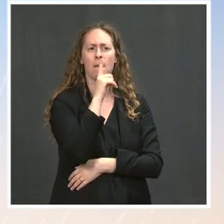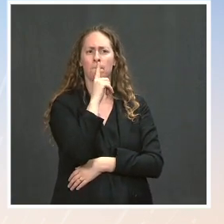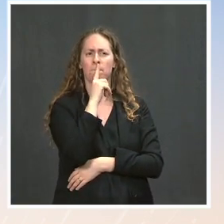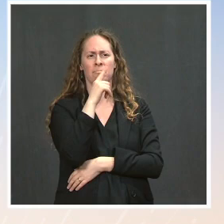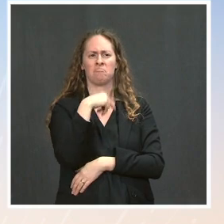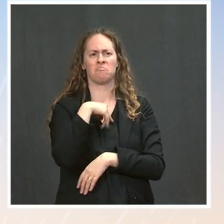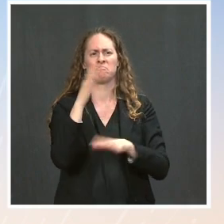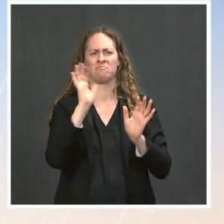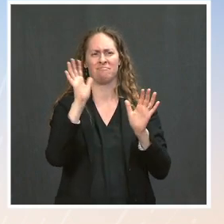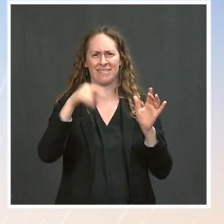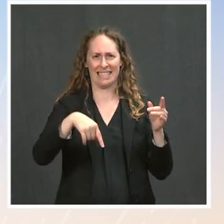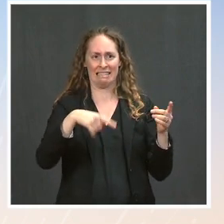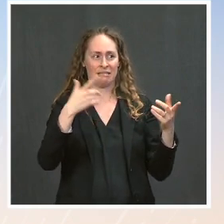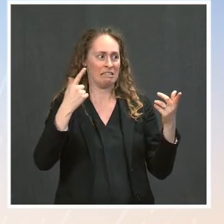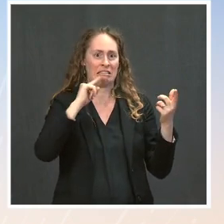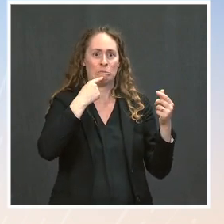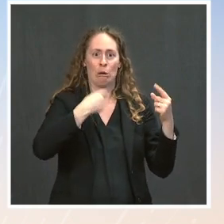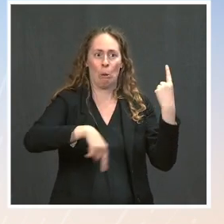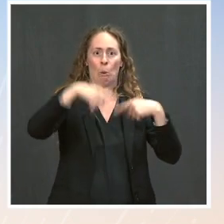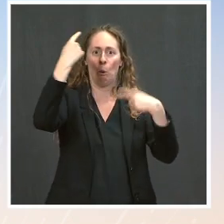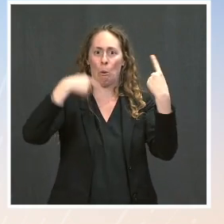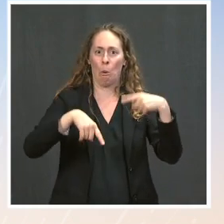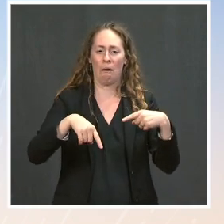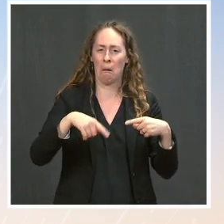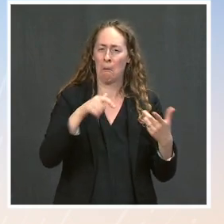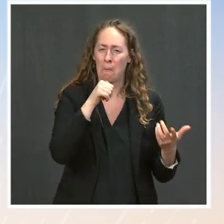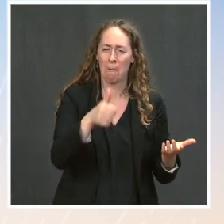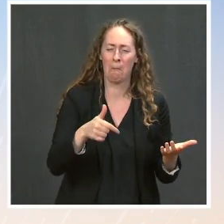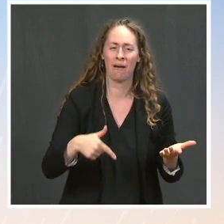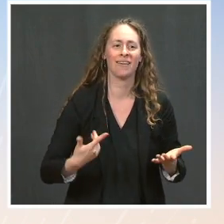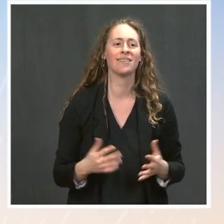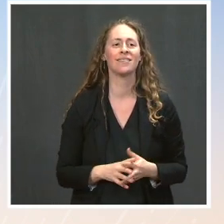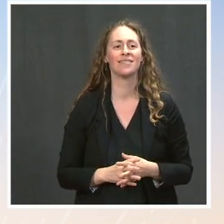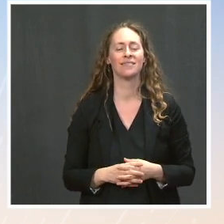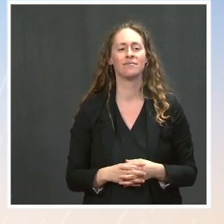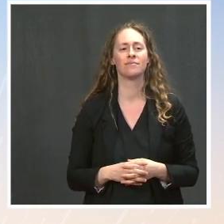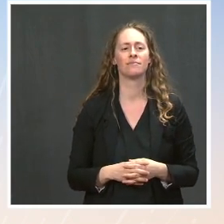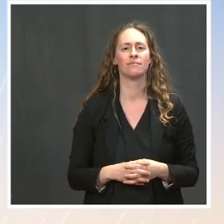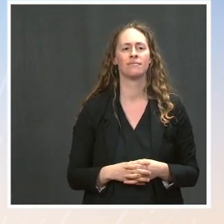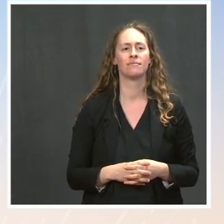controversy here. Okay. But thank you. Go ahead. Can you confirm reports that